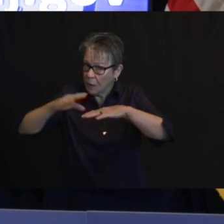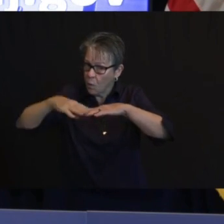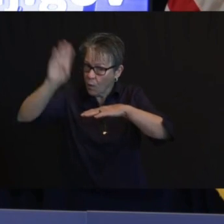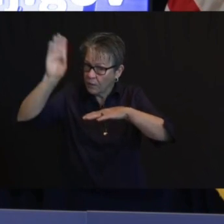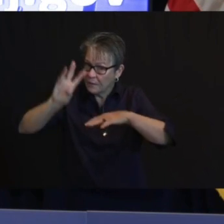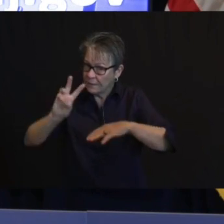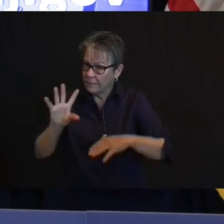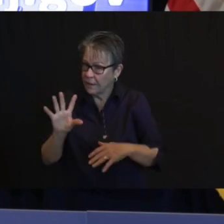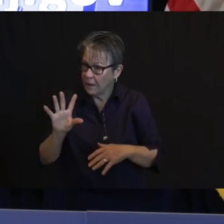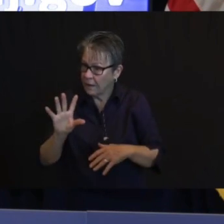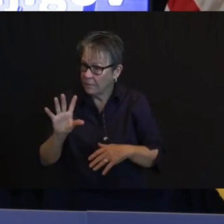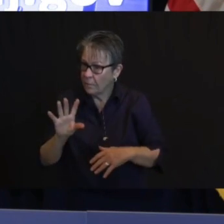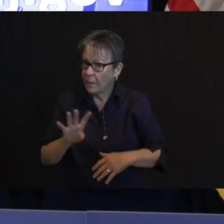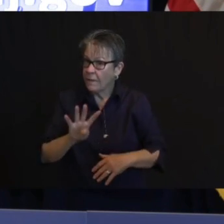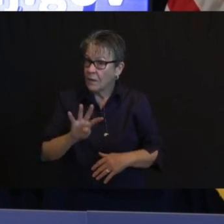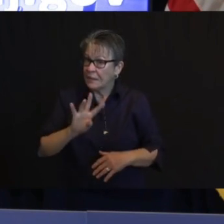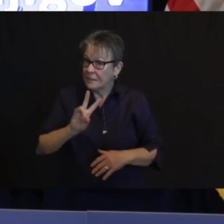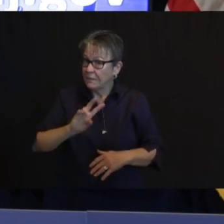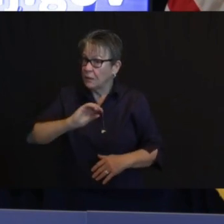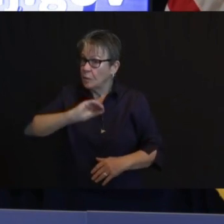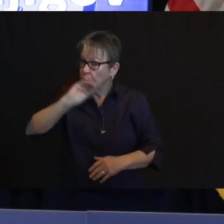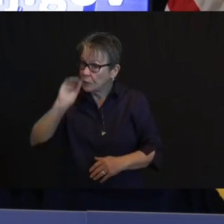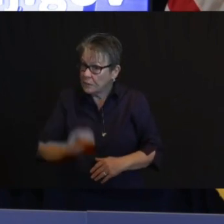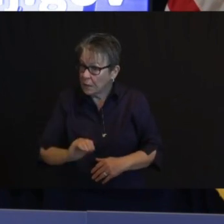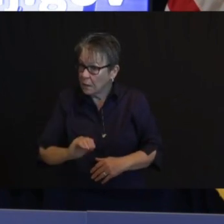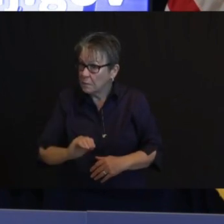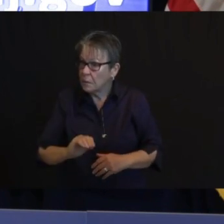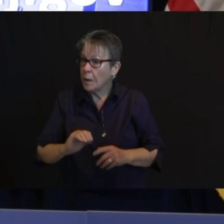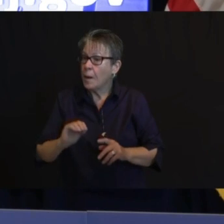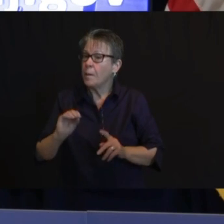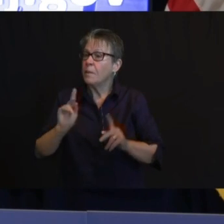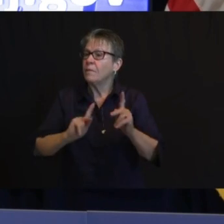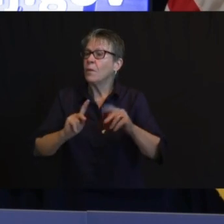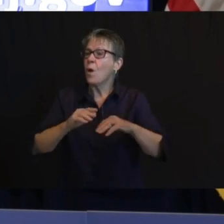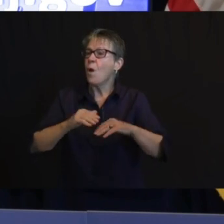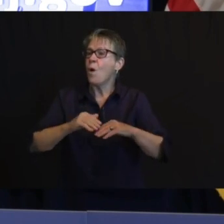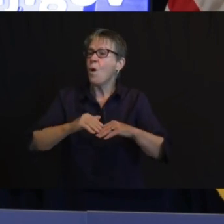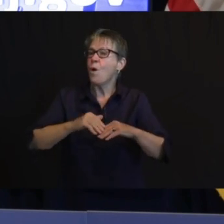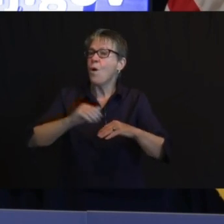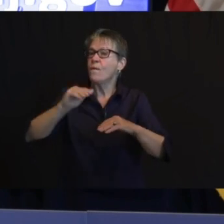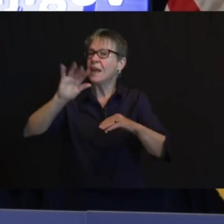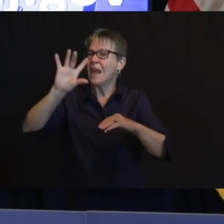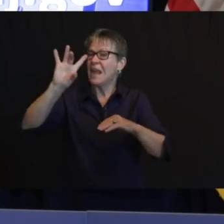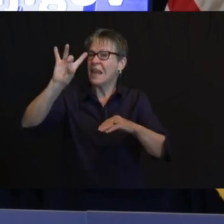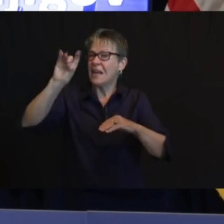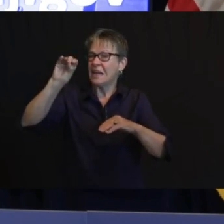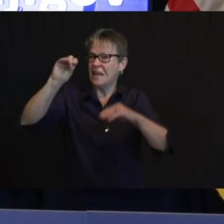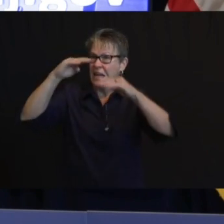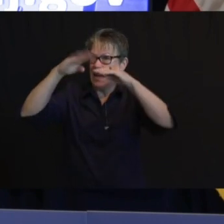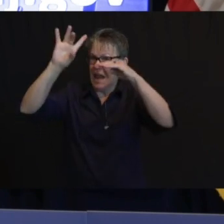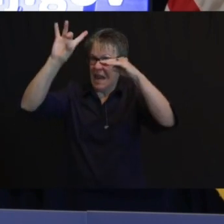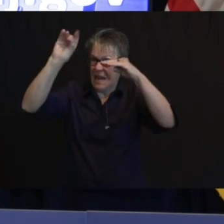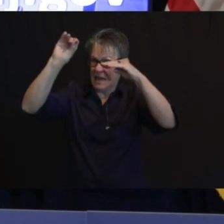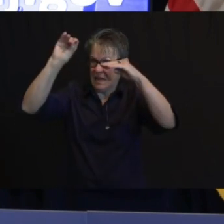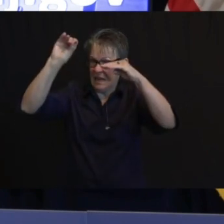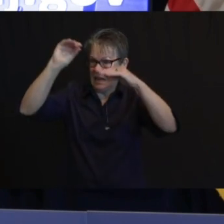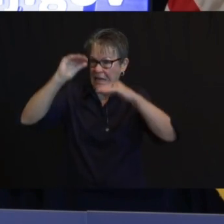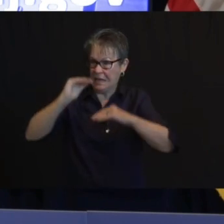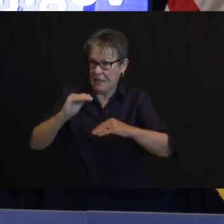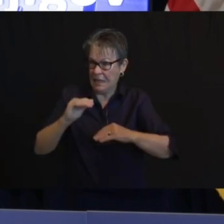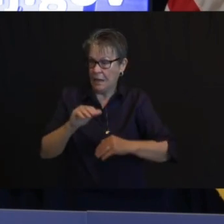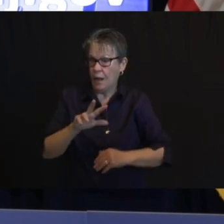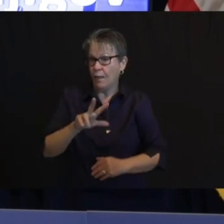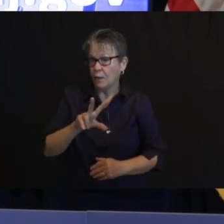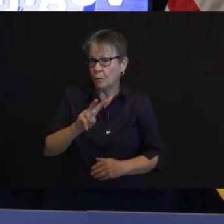47% of the deaths are in individuals over the age of 80, followed by 32% of